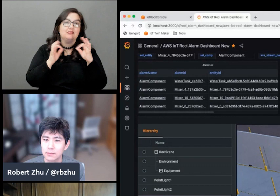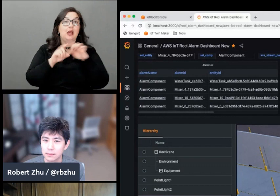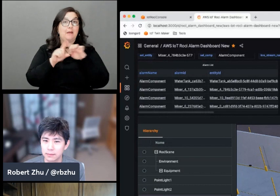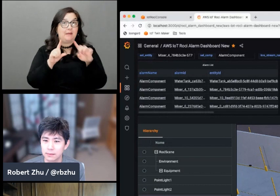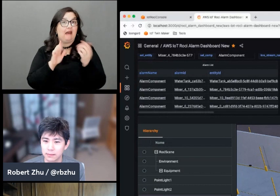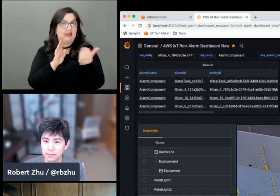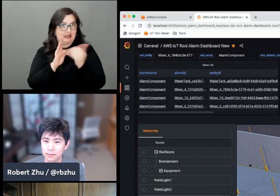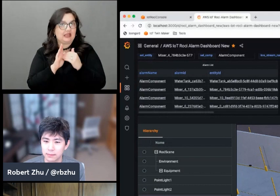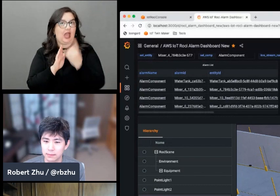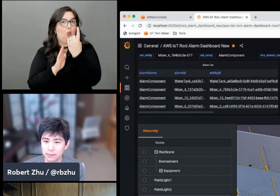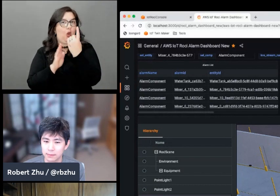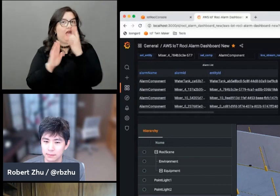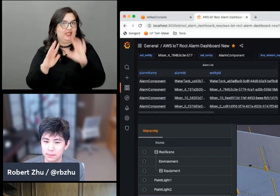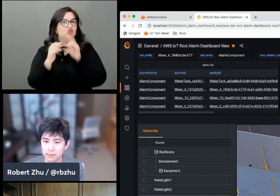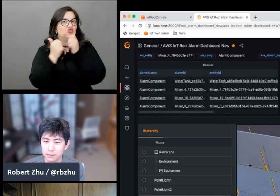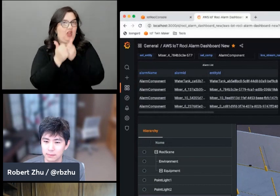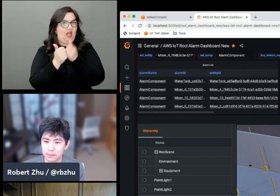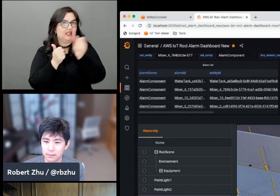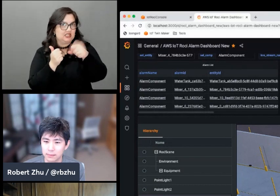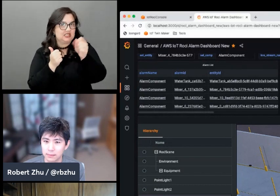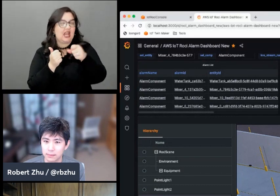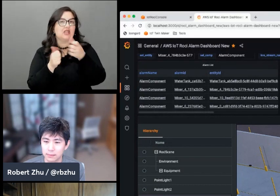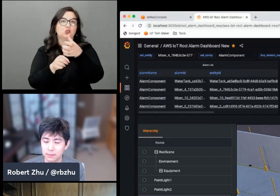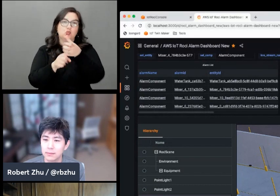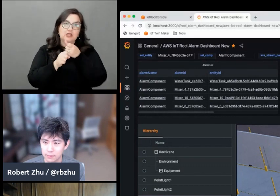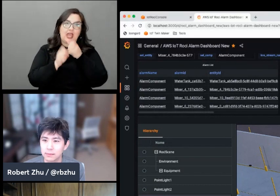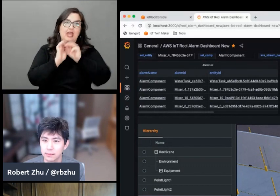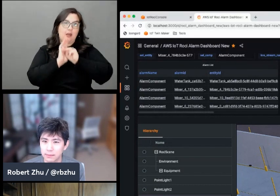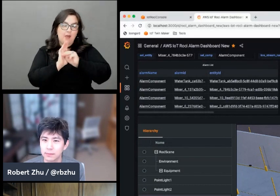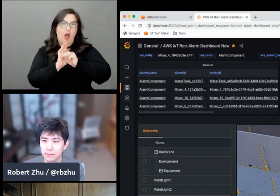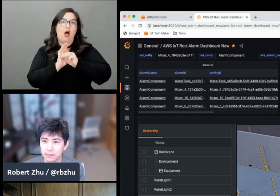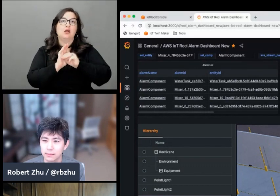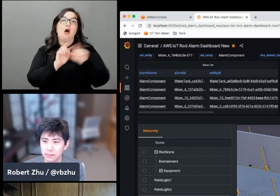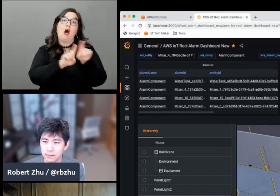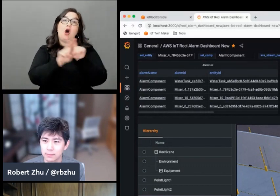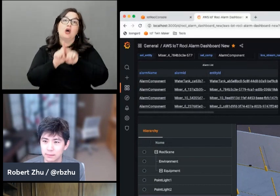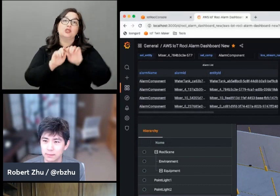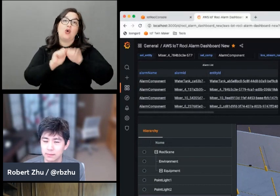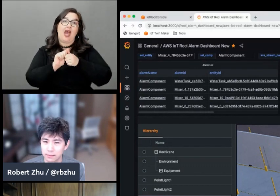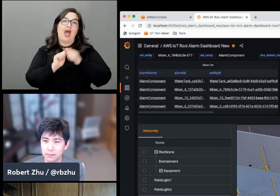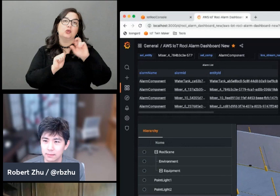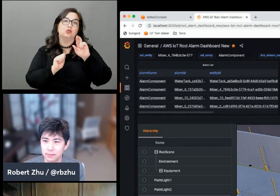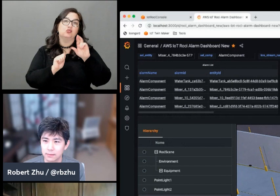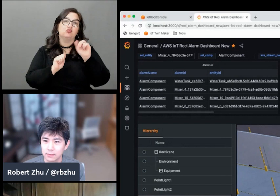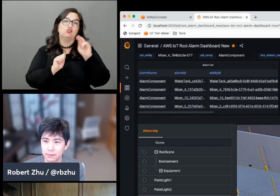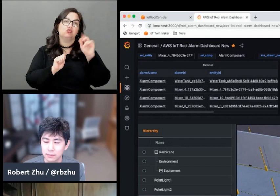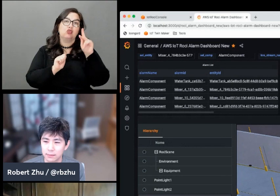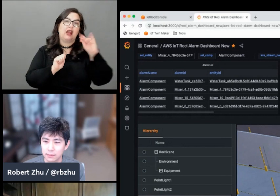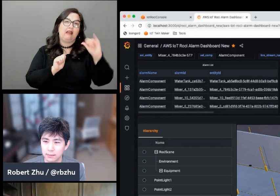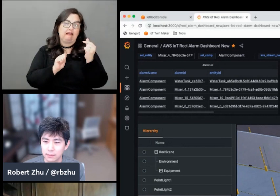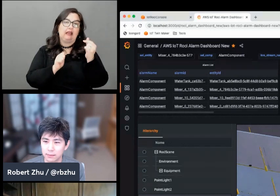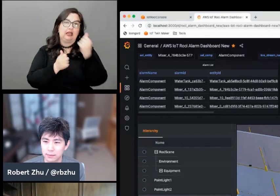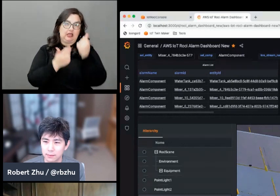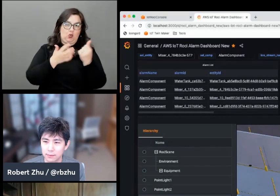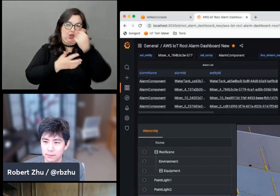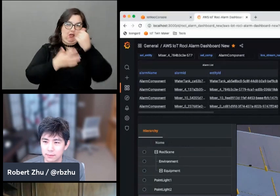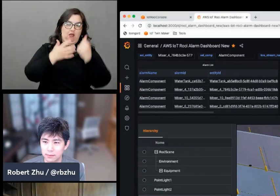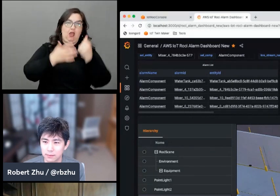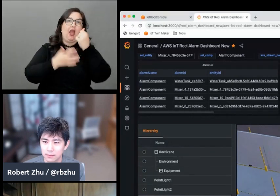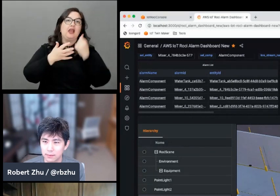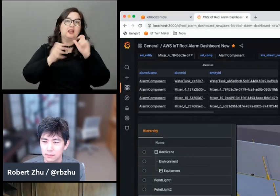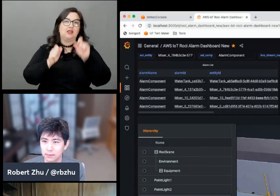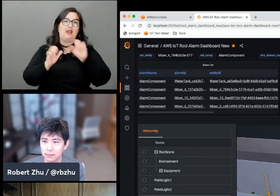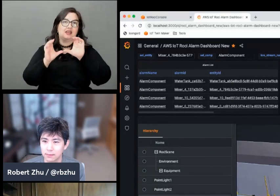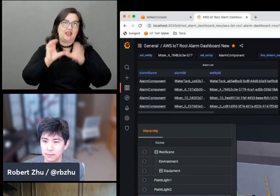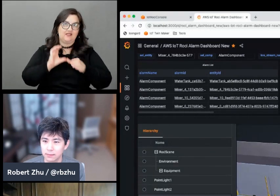the challenges, getting your models, arranging them. We have a editor that allows you to arrange it into this configuration.